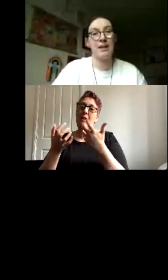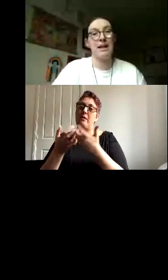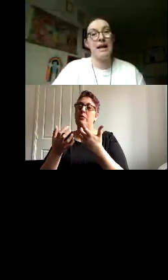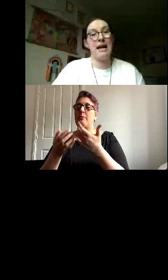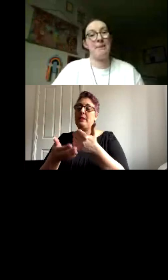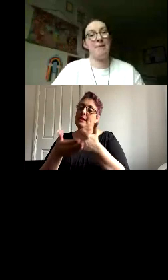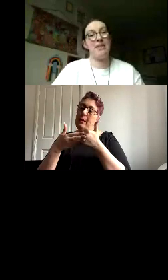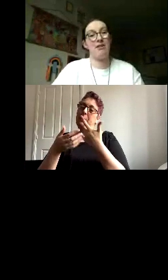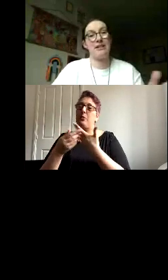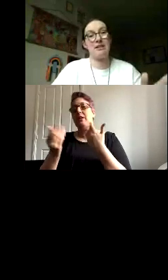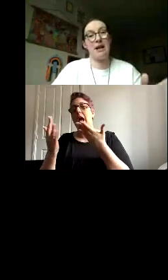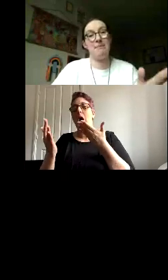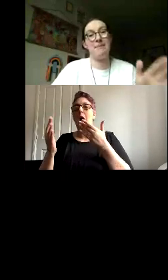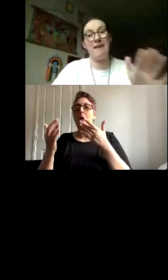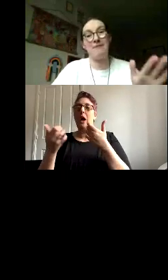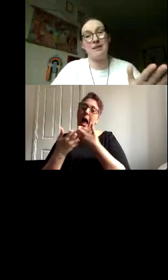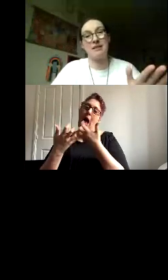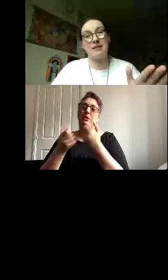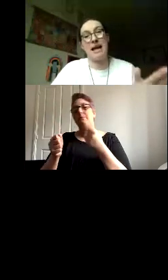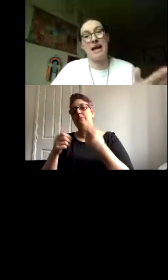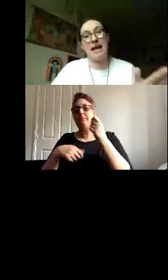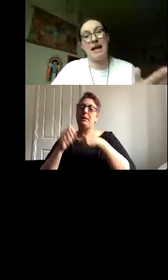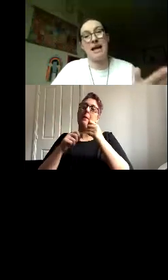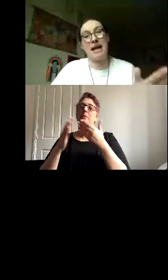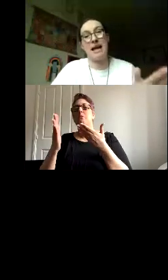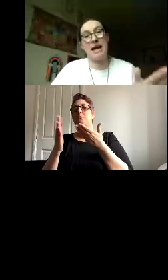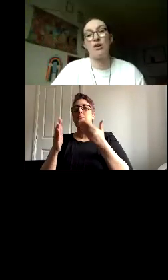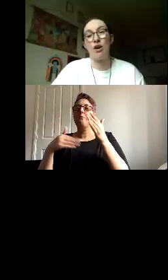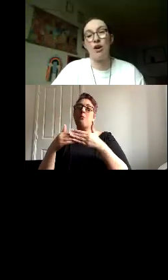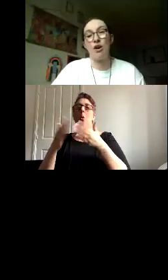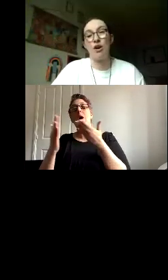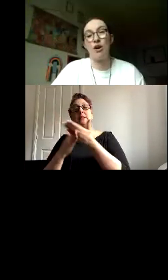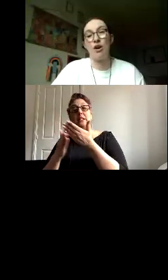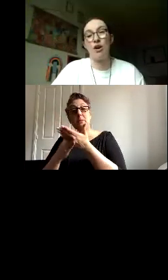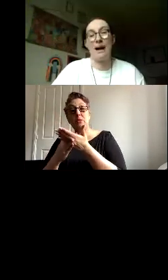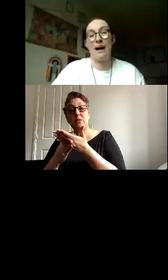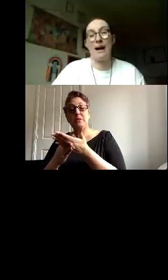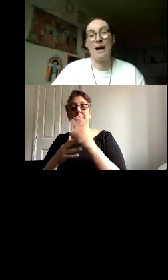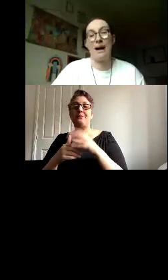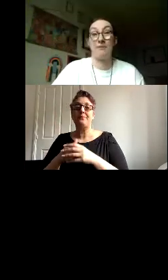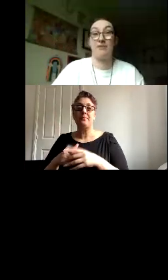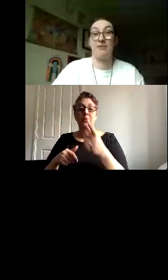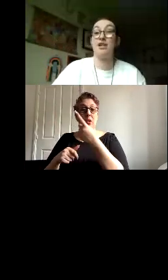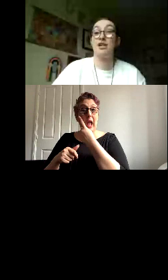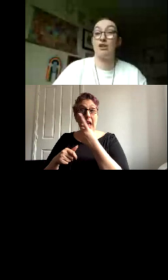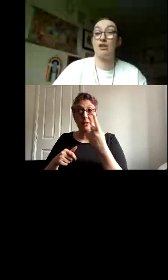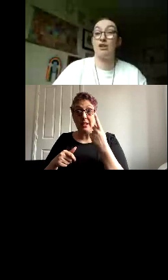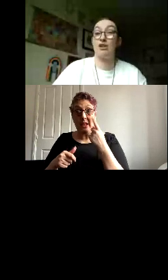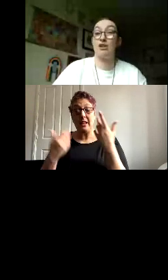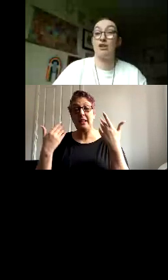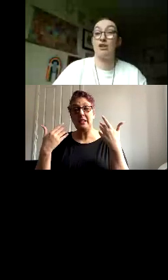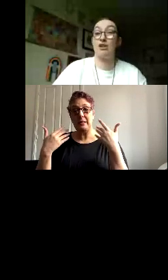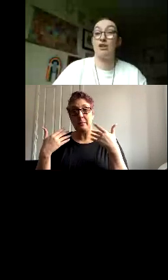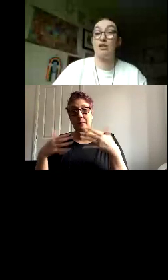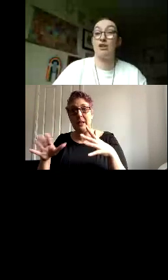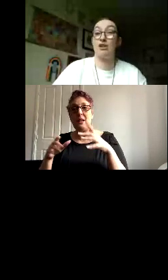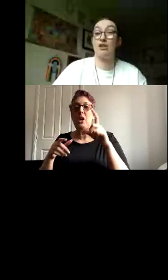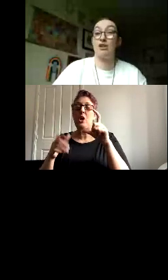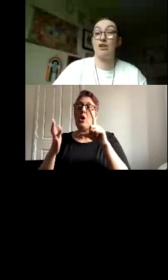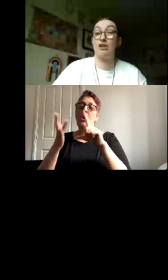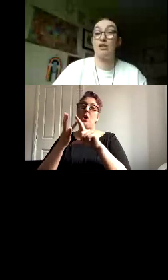practicable. There's some evidence from Cochrane about some of the good, not